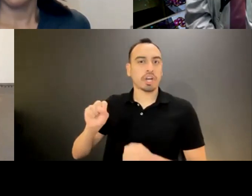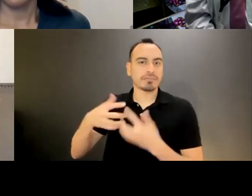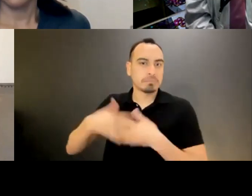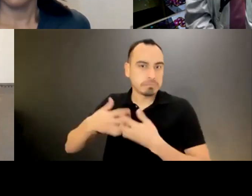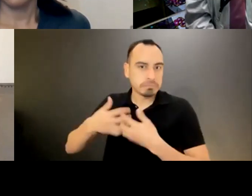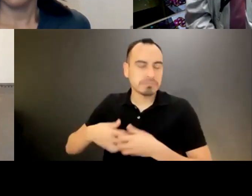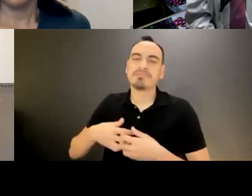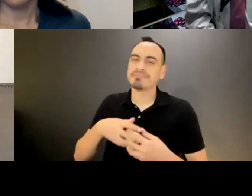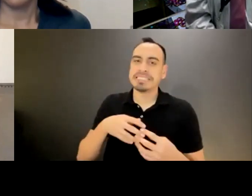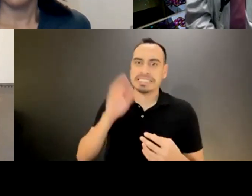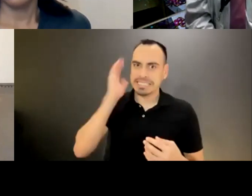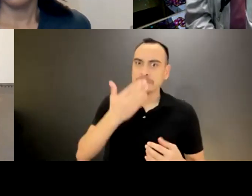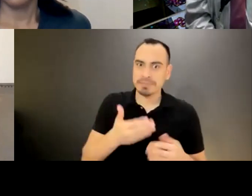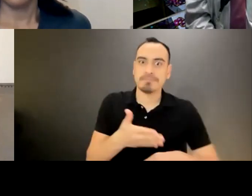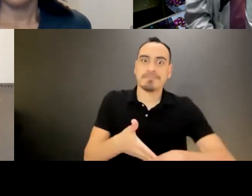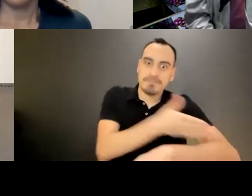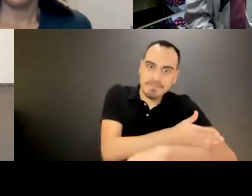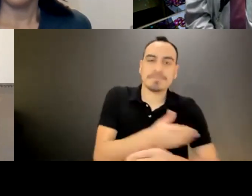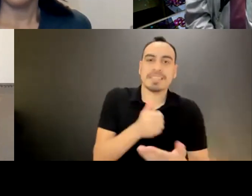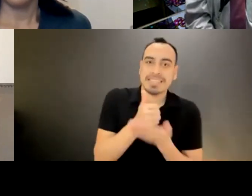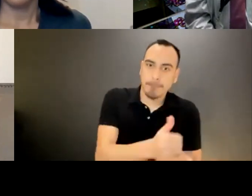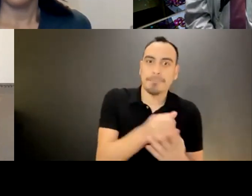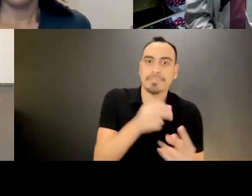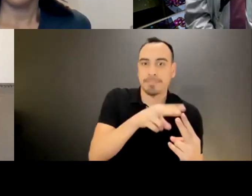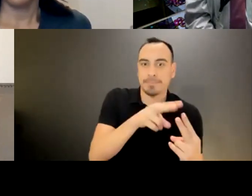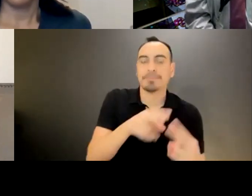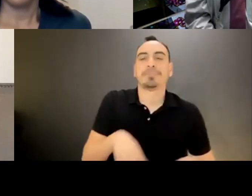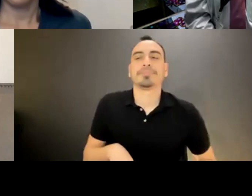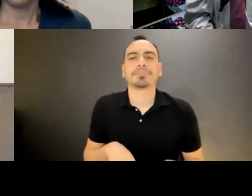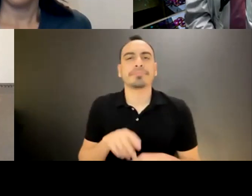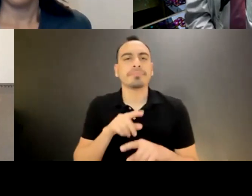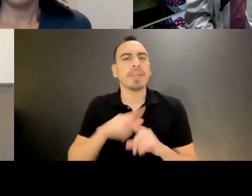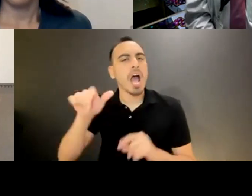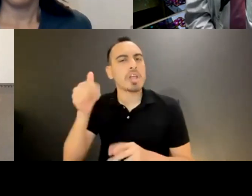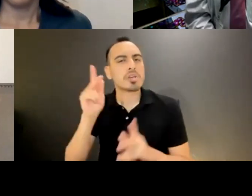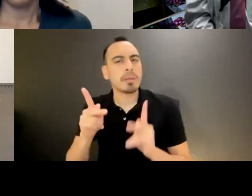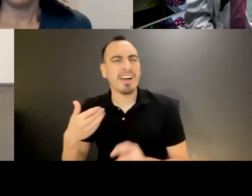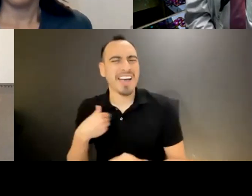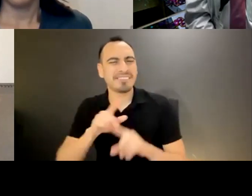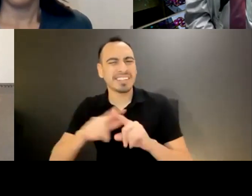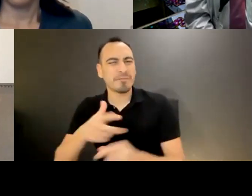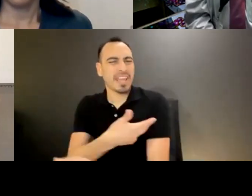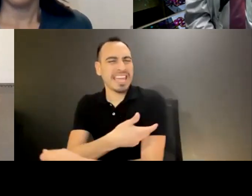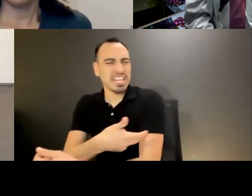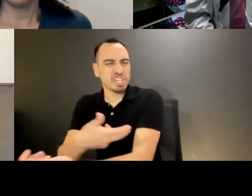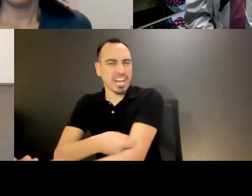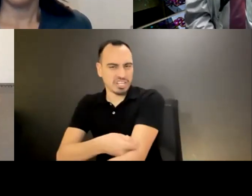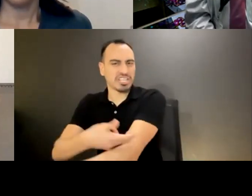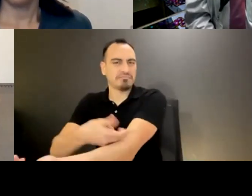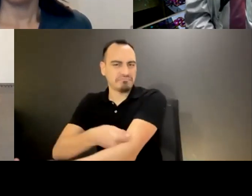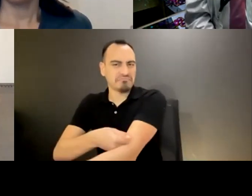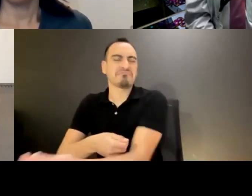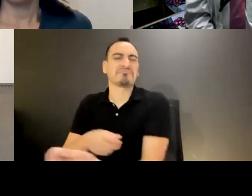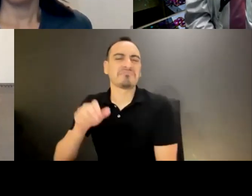sick people who are outpatients, there are injectable monoclonal antibodies, which have